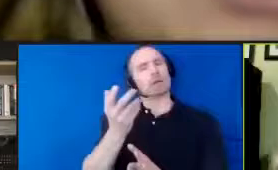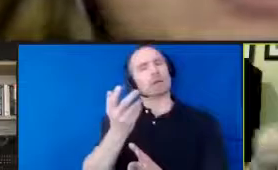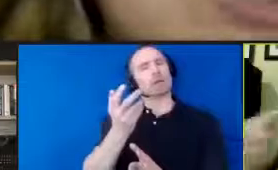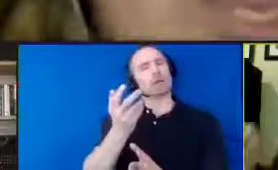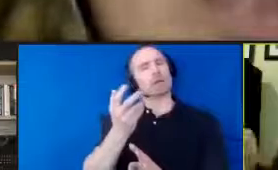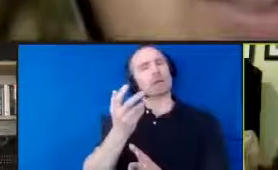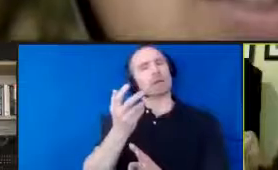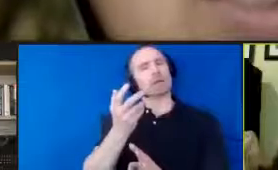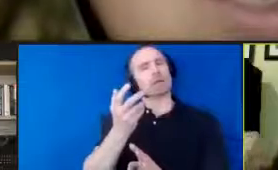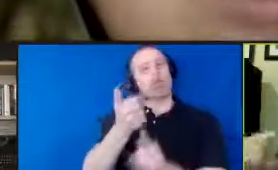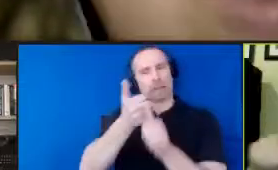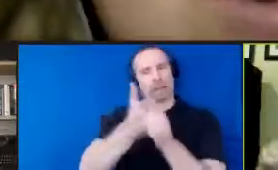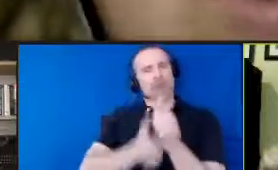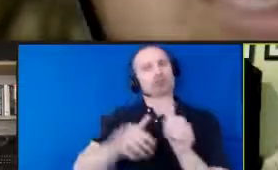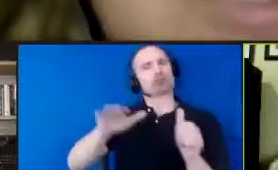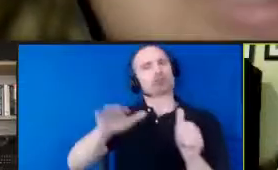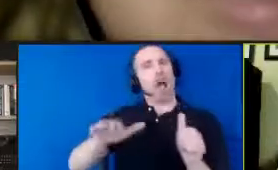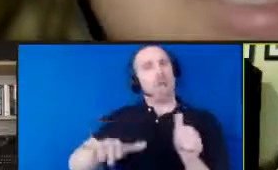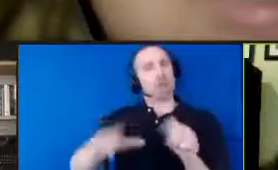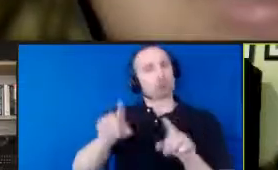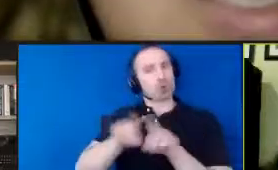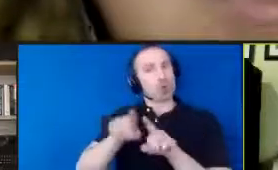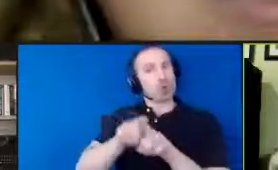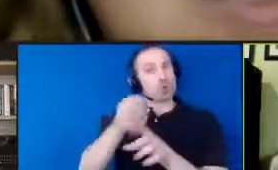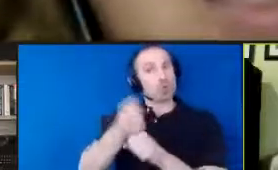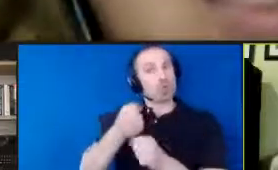been given to each child. Mhm. So is